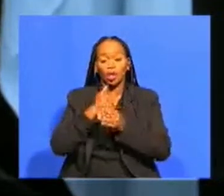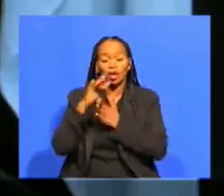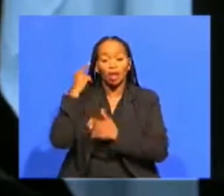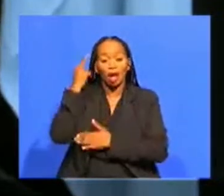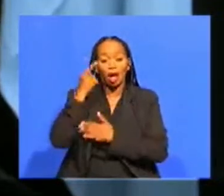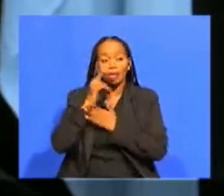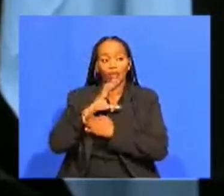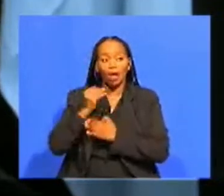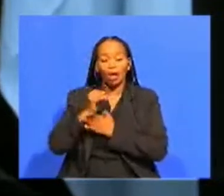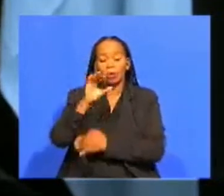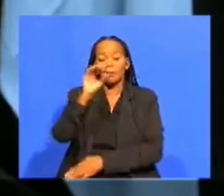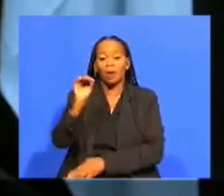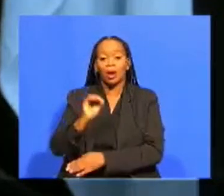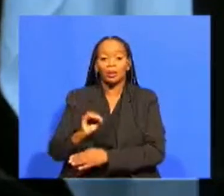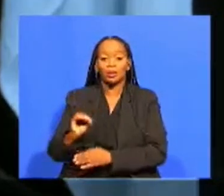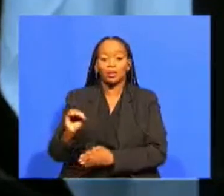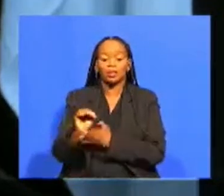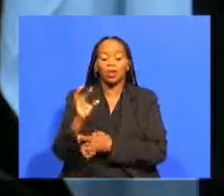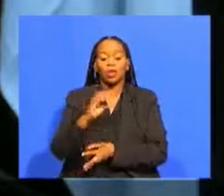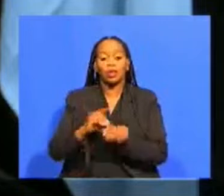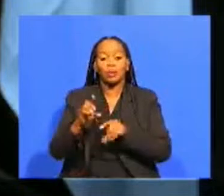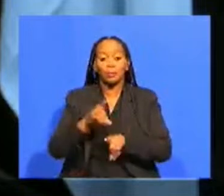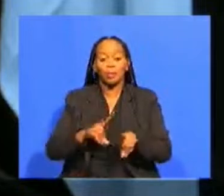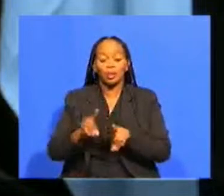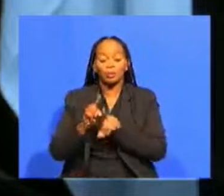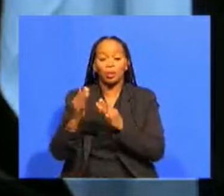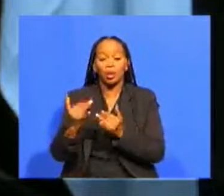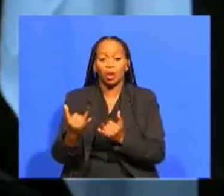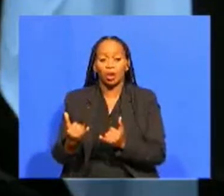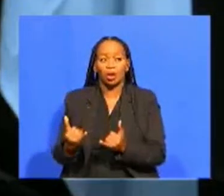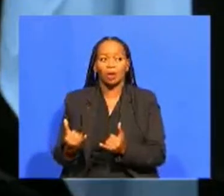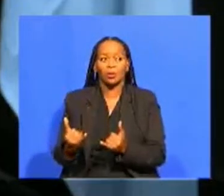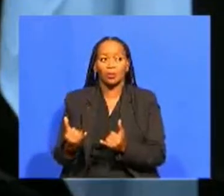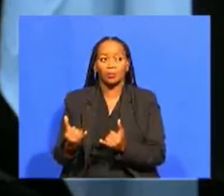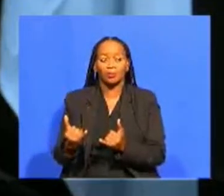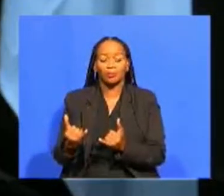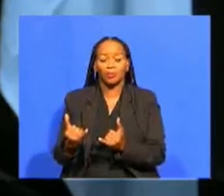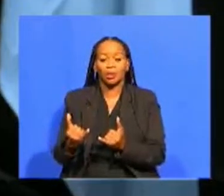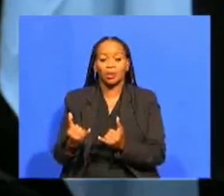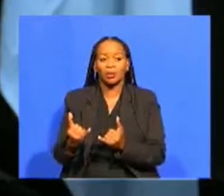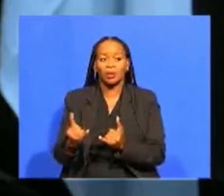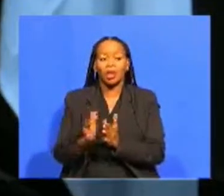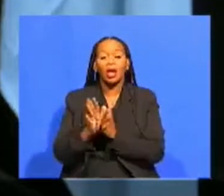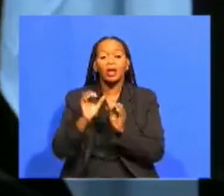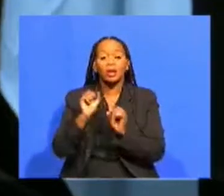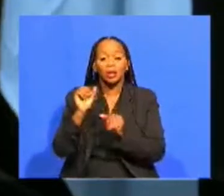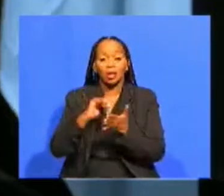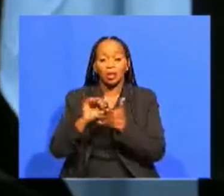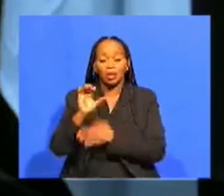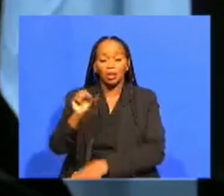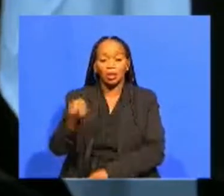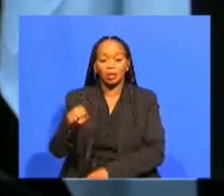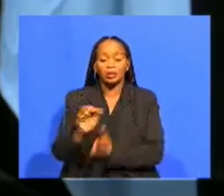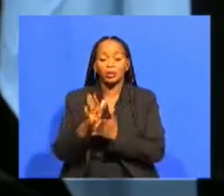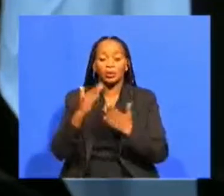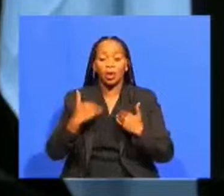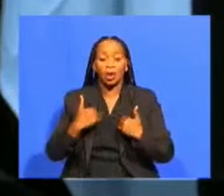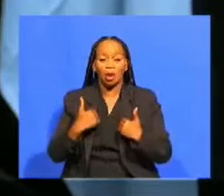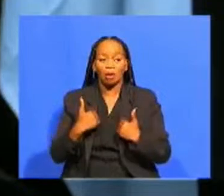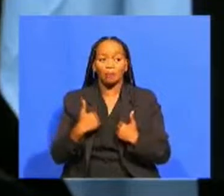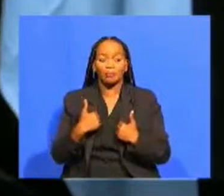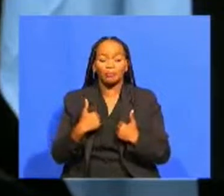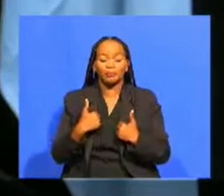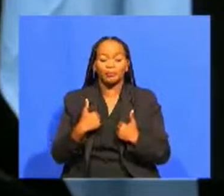our percentage of population that's with it now is just diminished. And of course, we